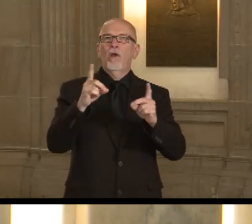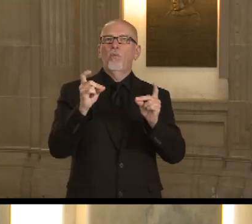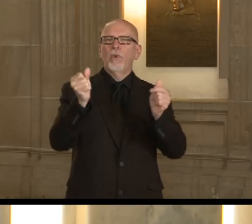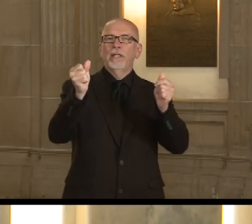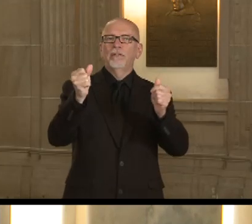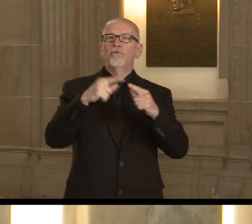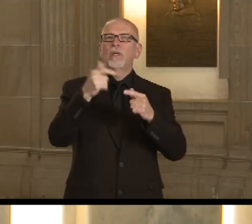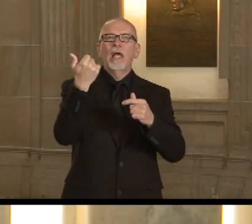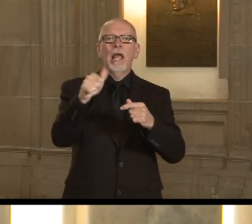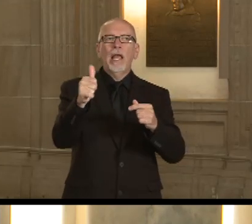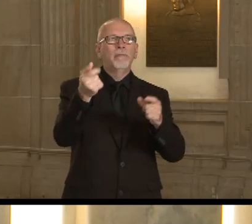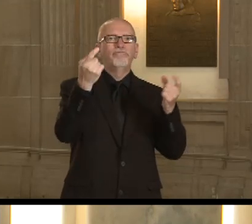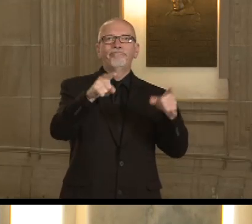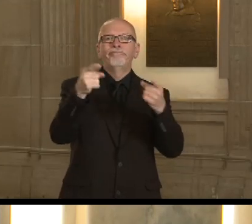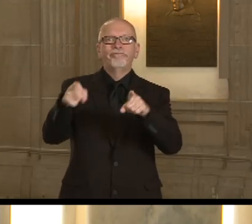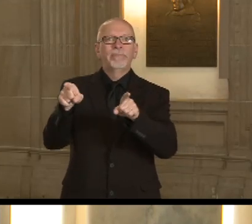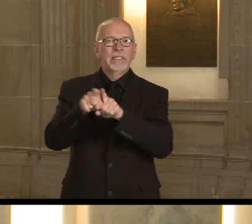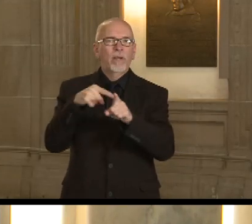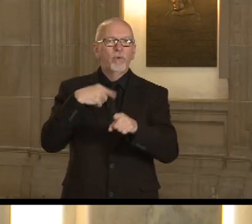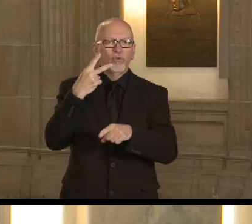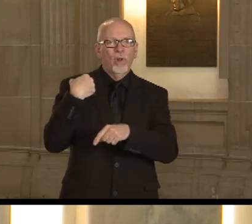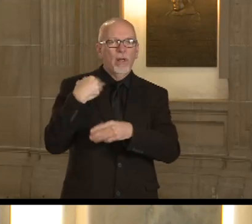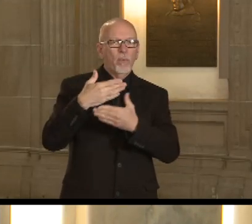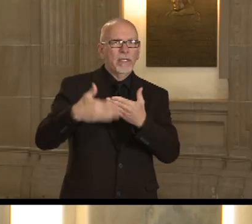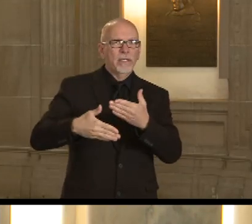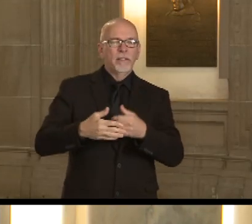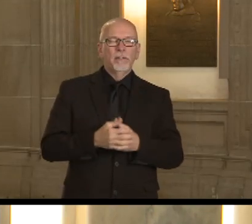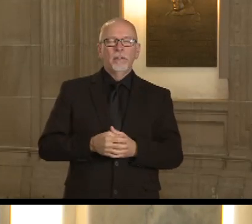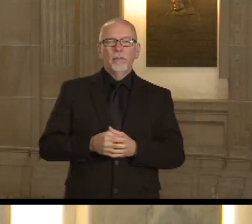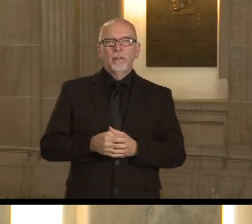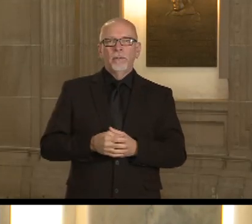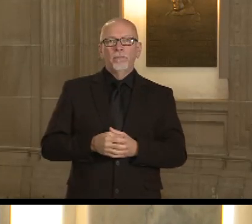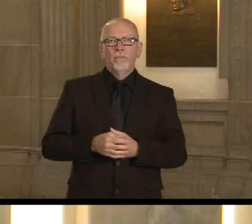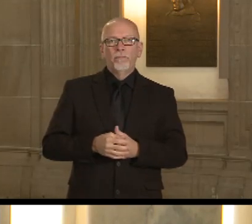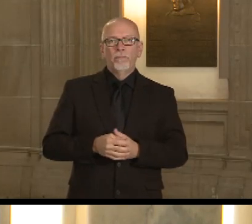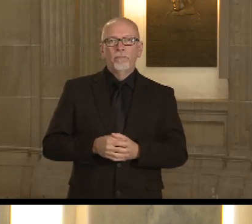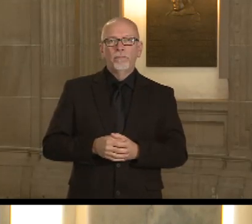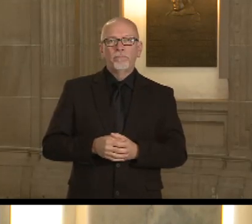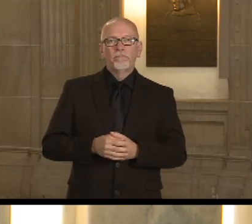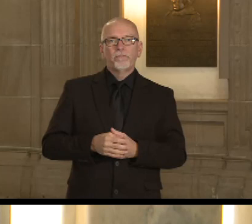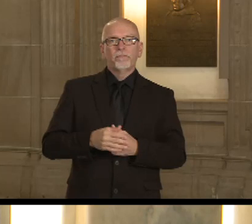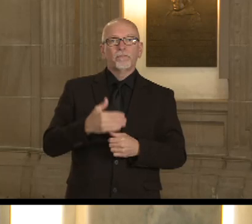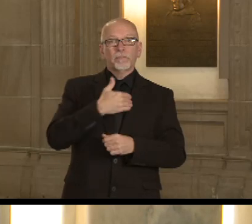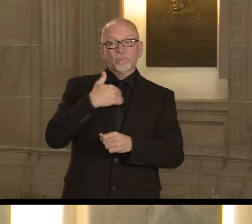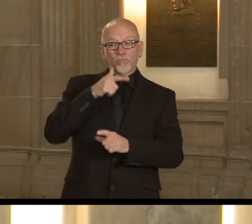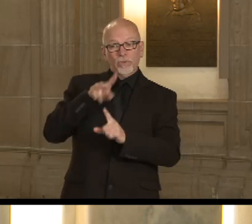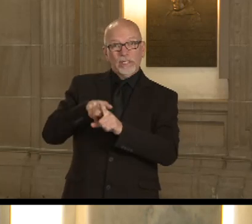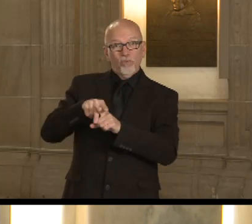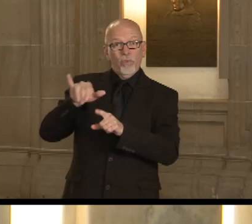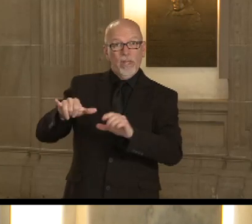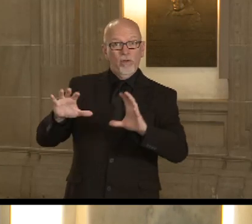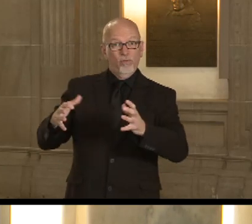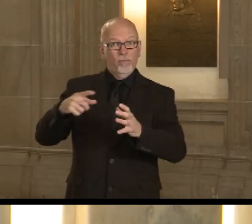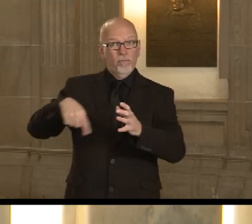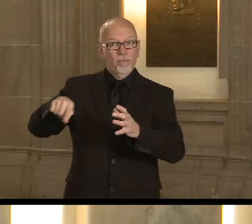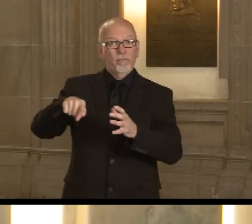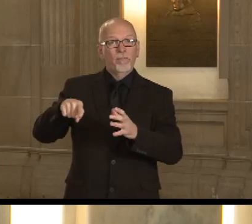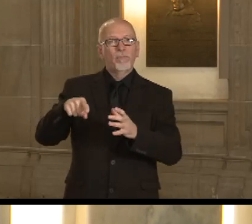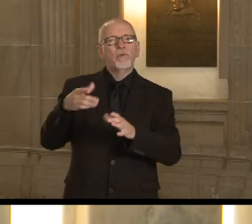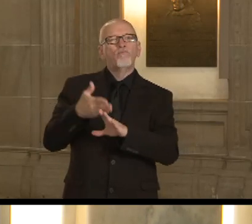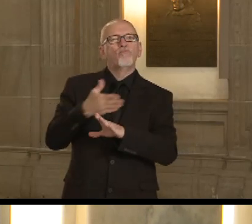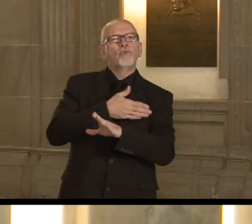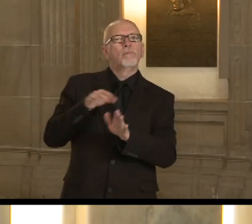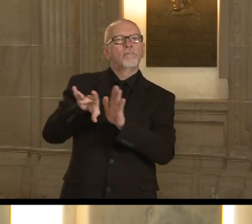quickly to events like we saw this weekend. Members assigned to this unit are